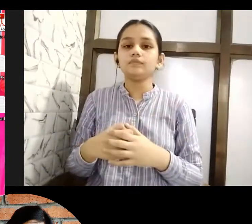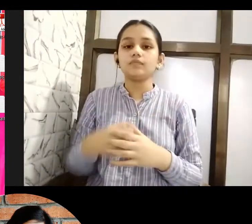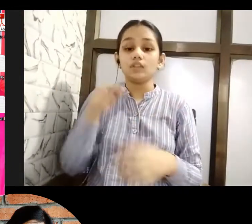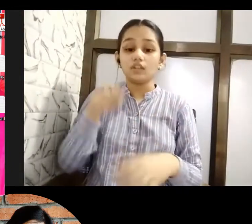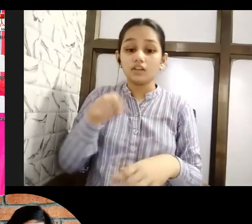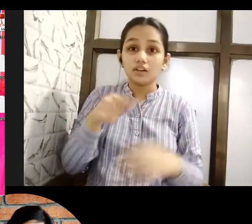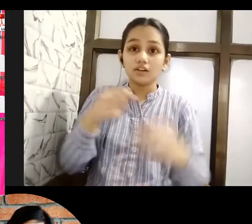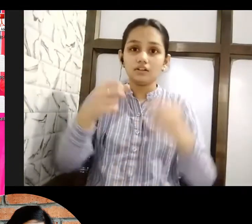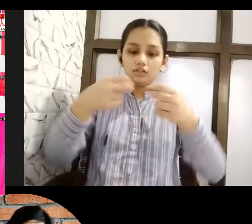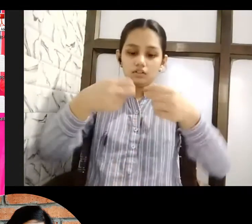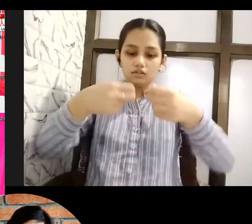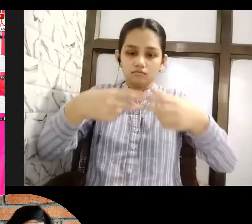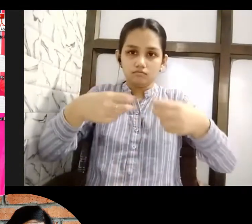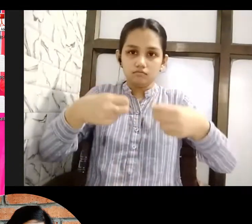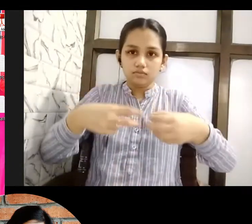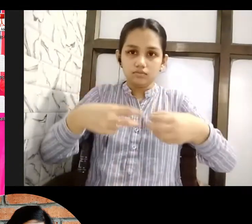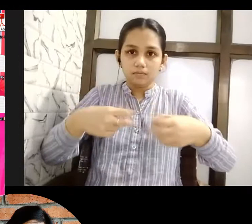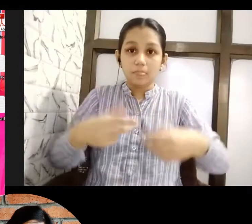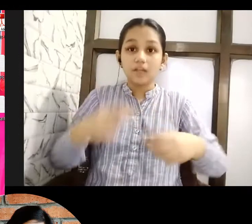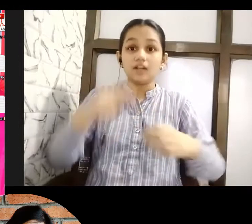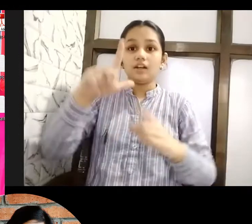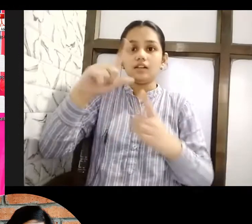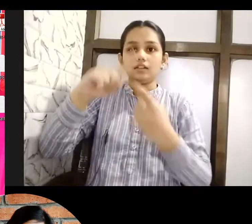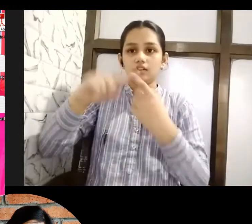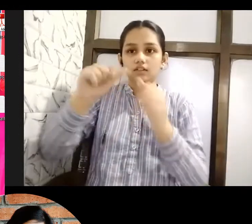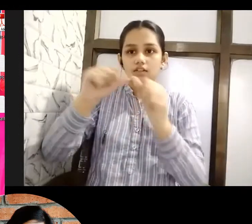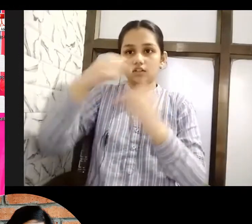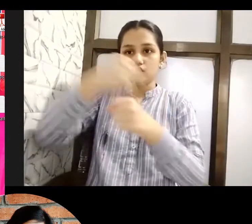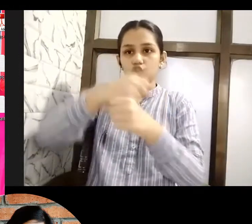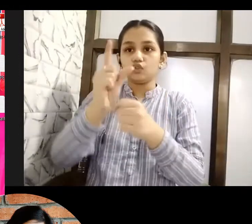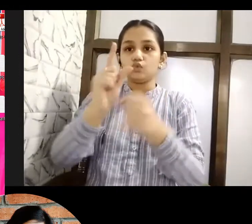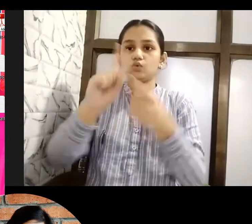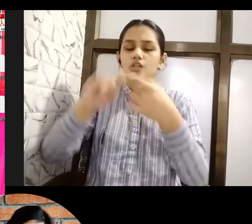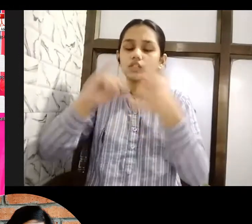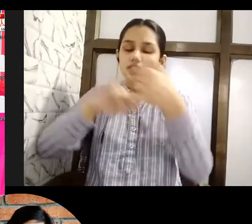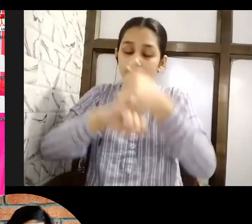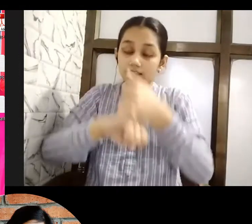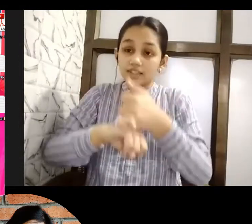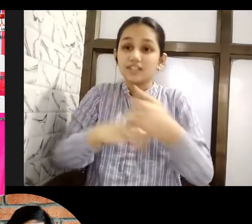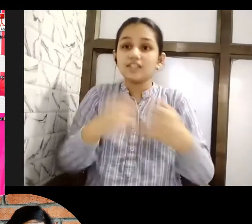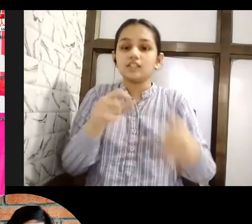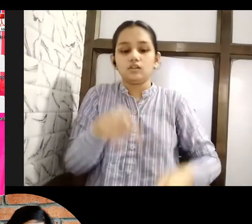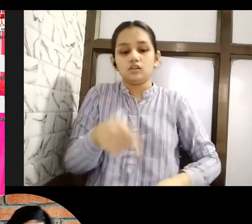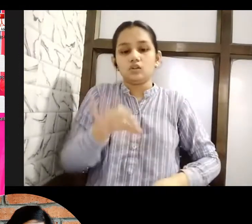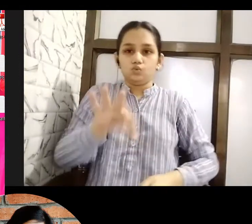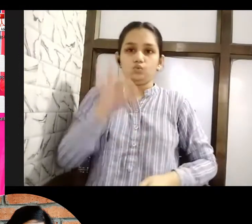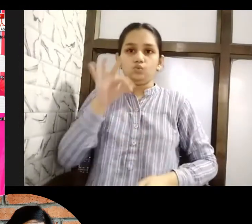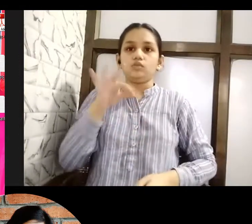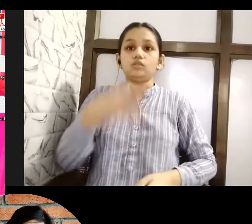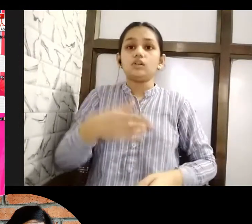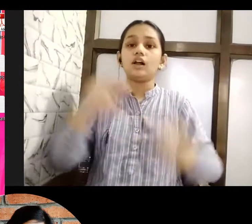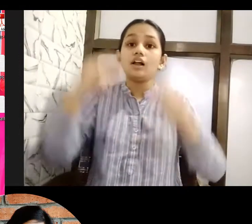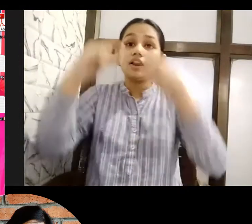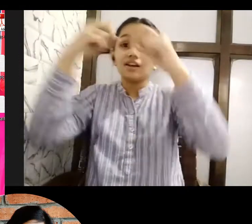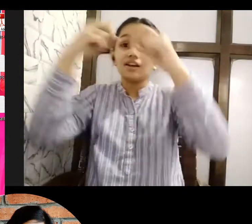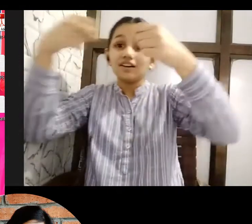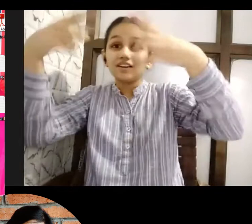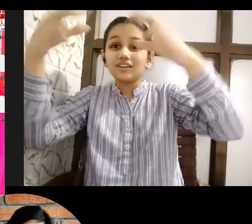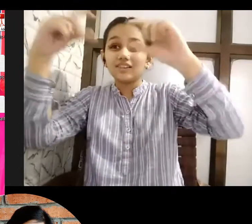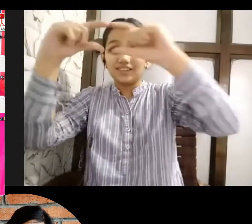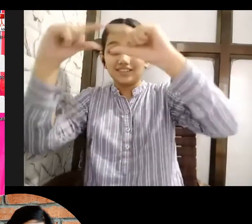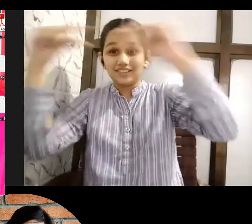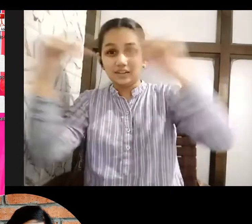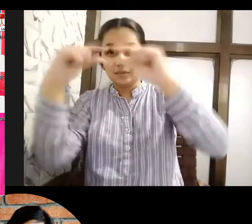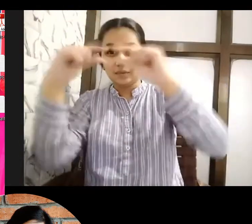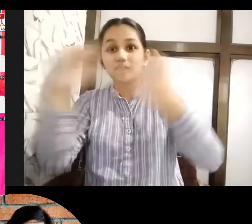League Spartan. When I select League Spartan, what will I get? Over here, I get the